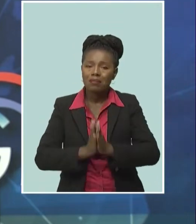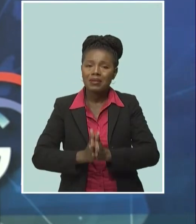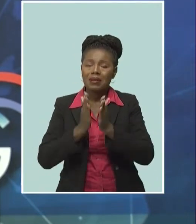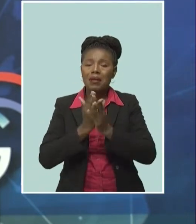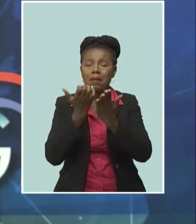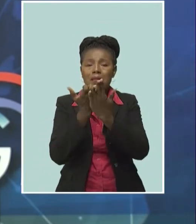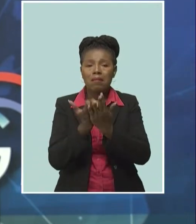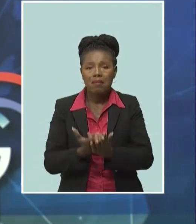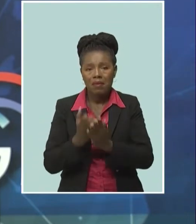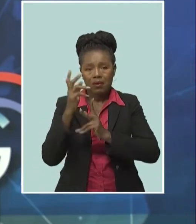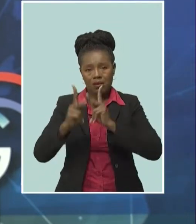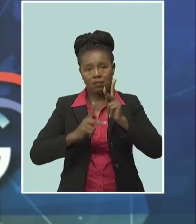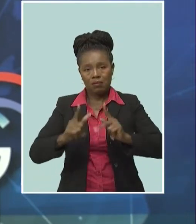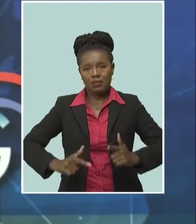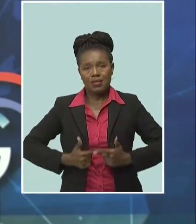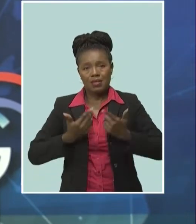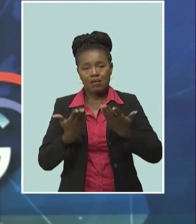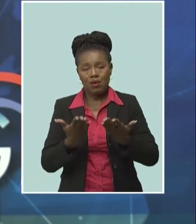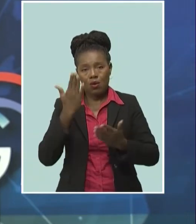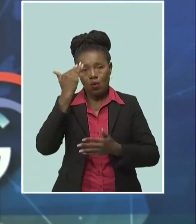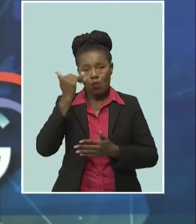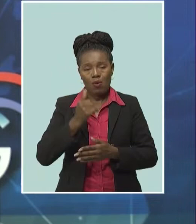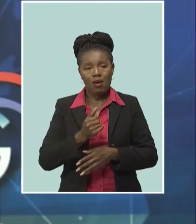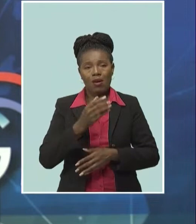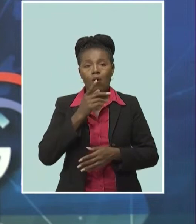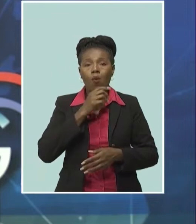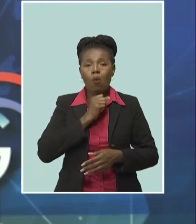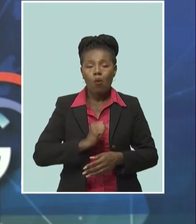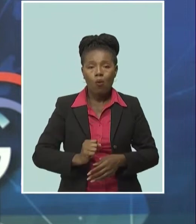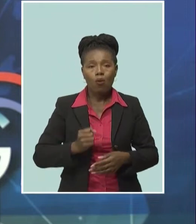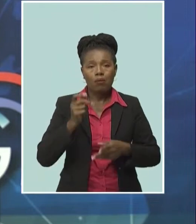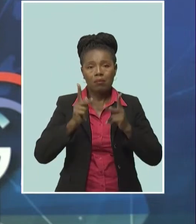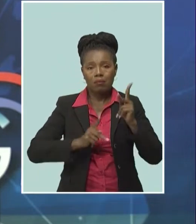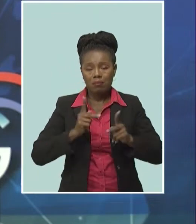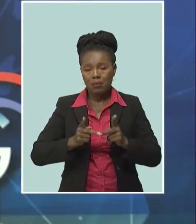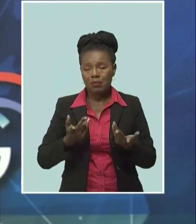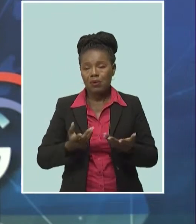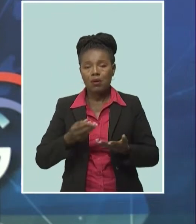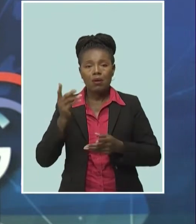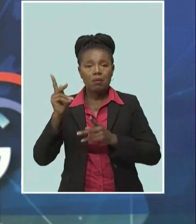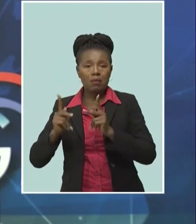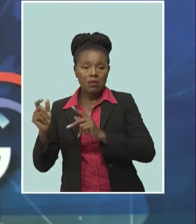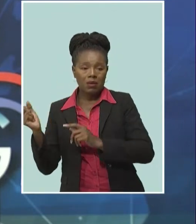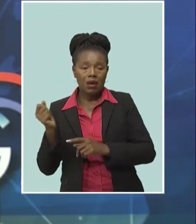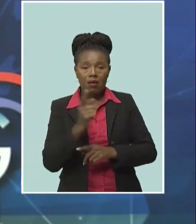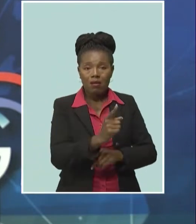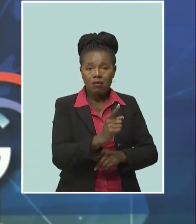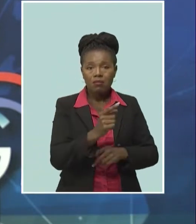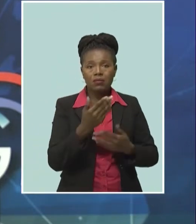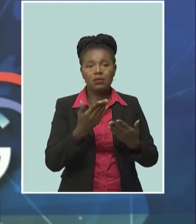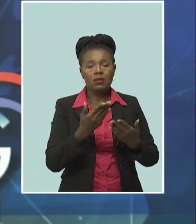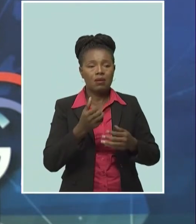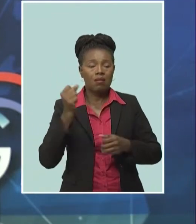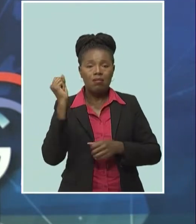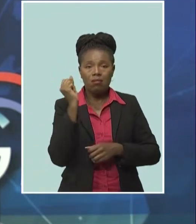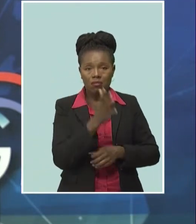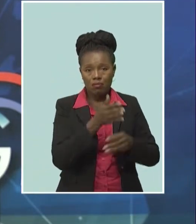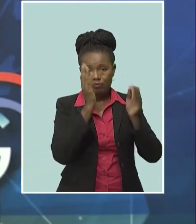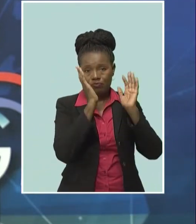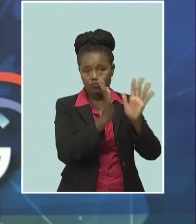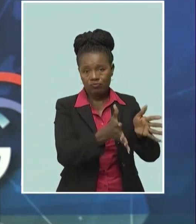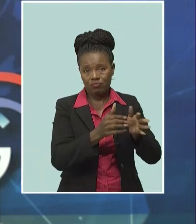called attention to cases of elderly abandonment at government-run health care facilities. The plea came as the